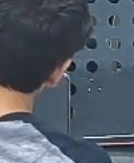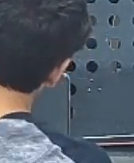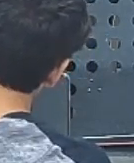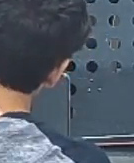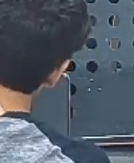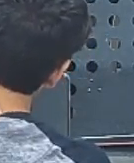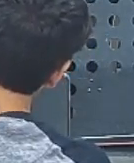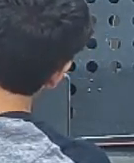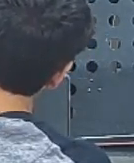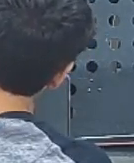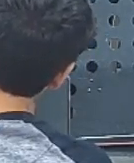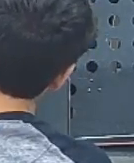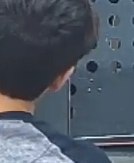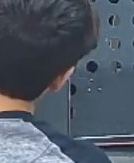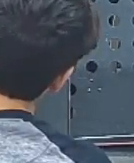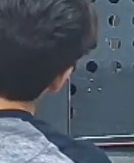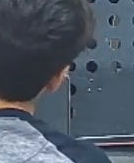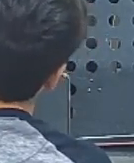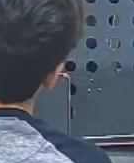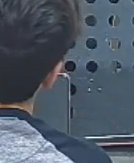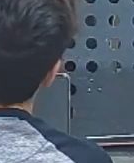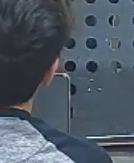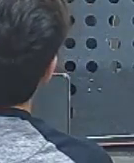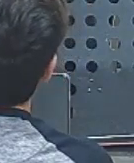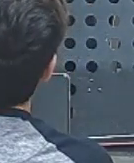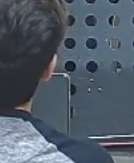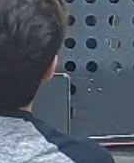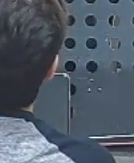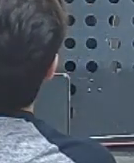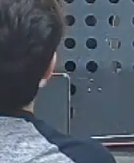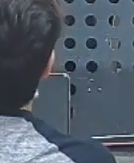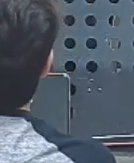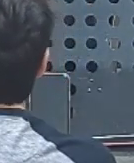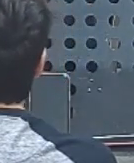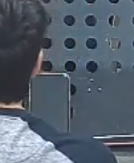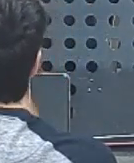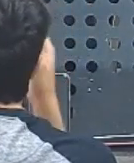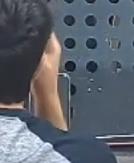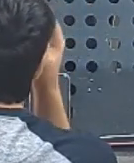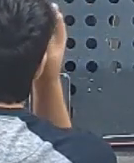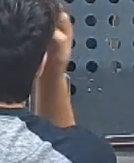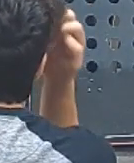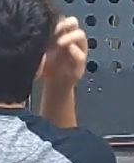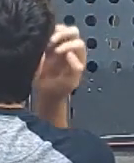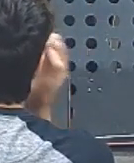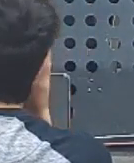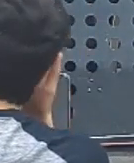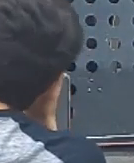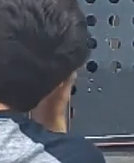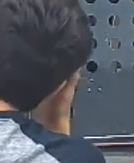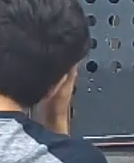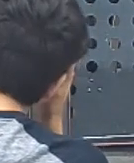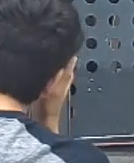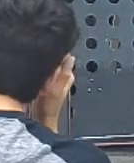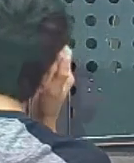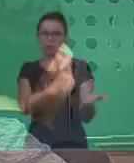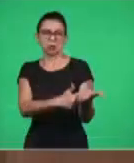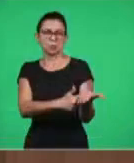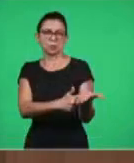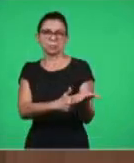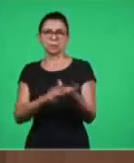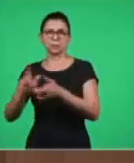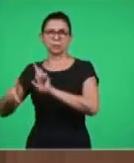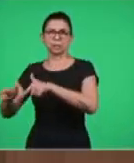Ela carregou. Ele não tem compromisso com Israel, com a pátria, nem com a